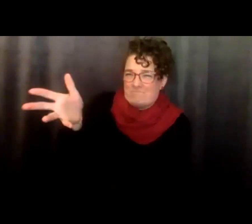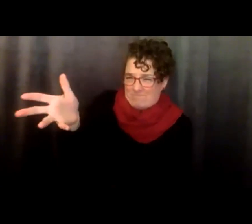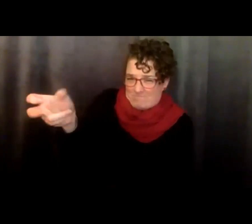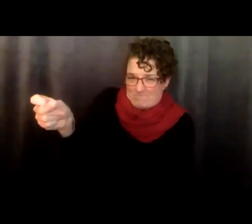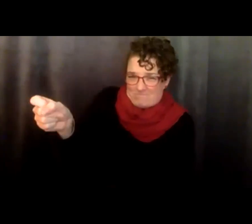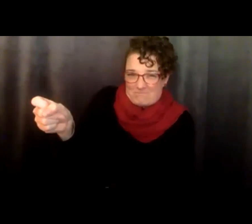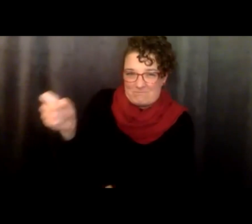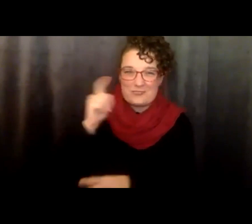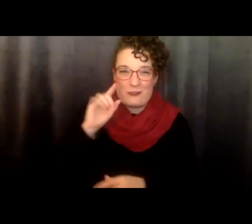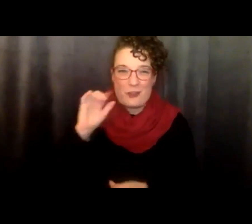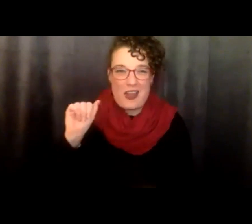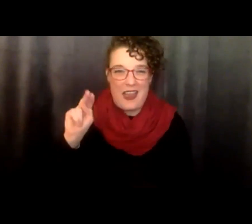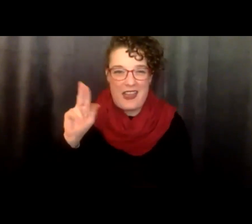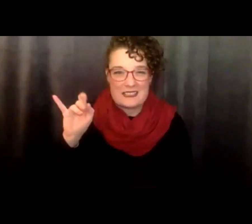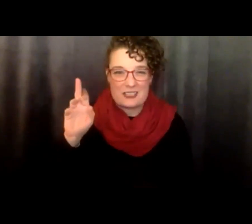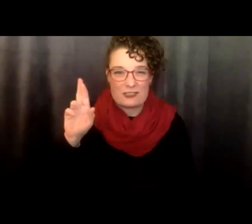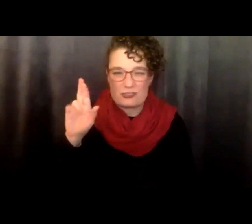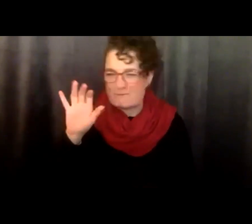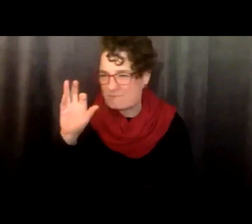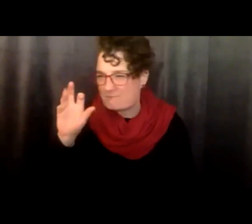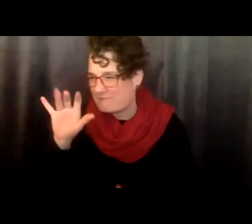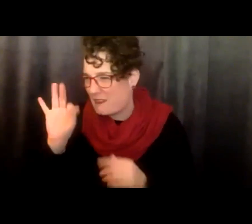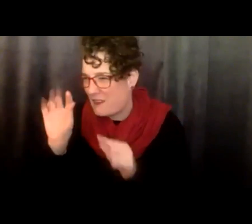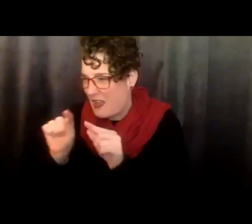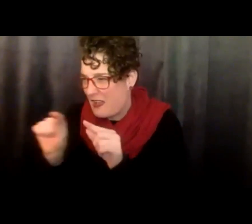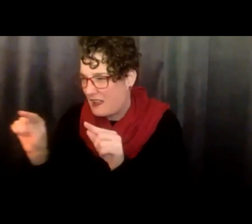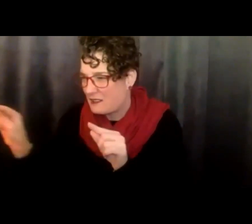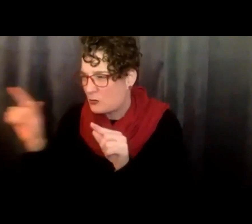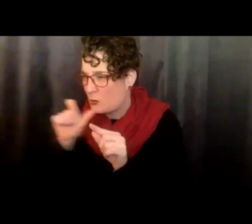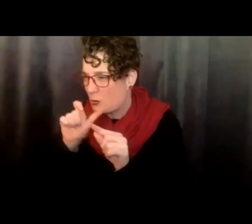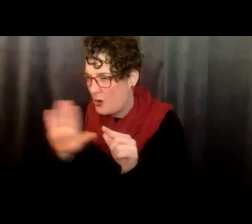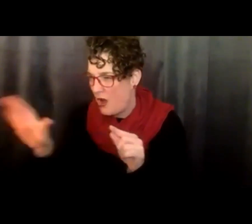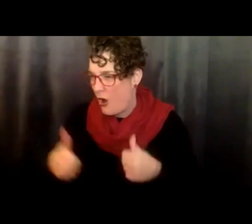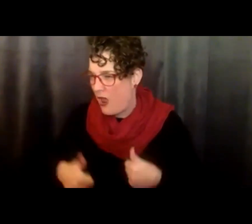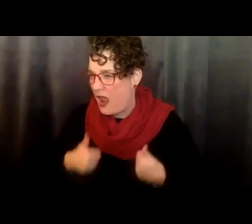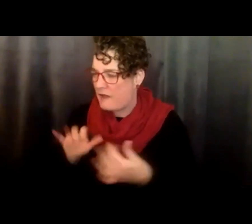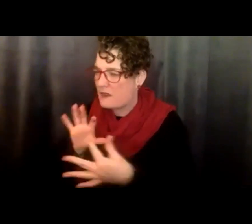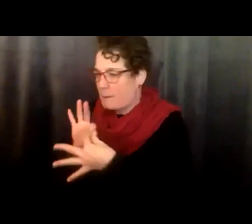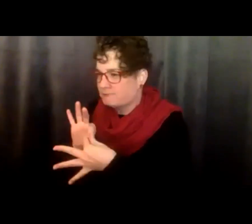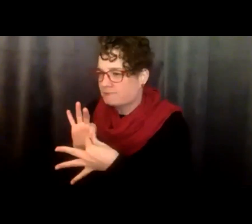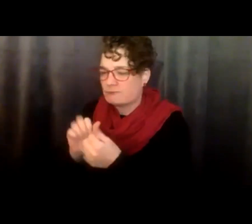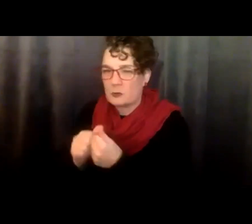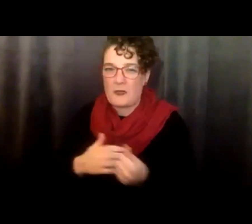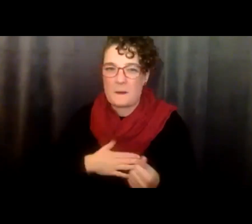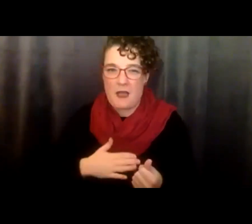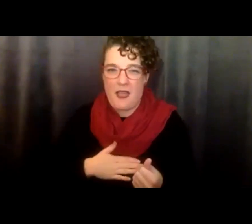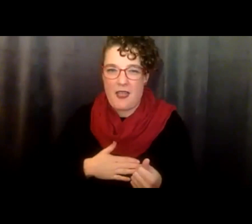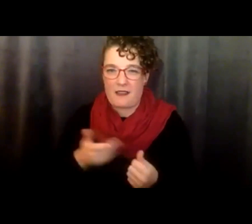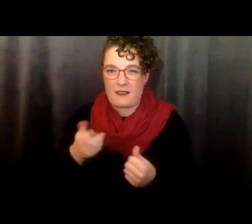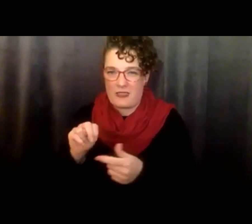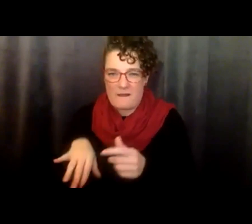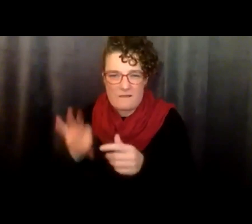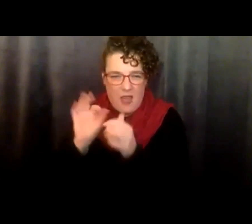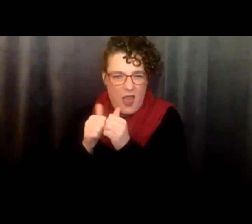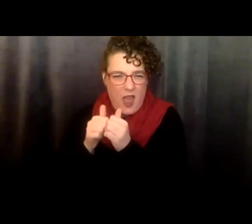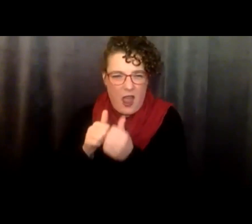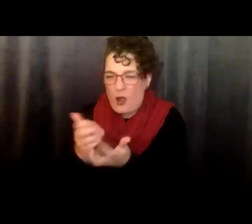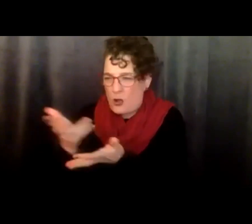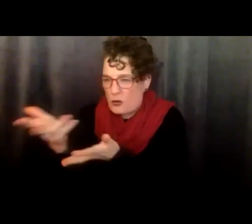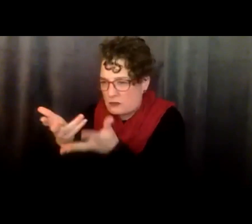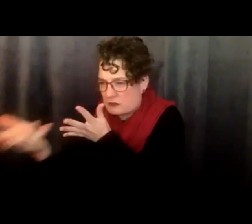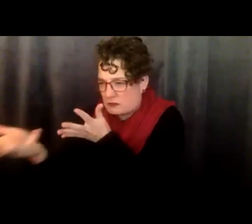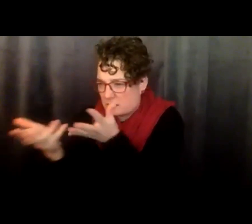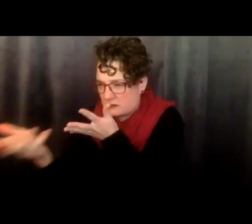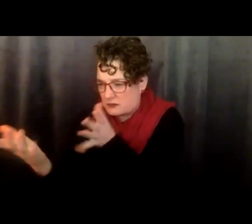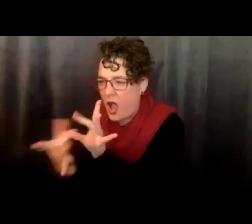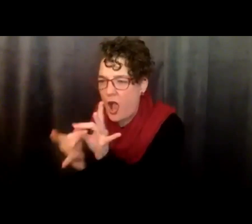finds ancestors whose lives resonate with their own, and then connects with them each in their own way. So every